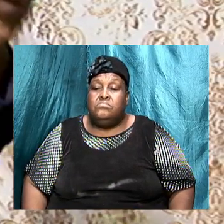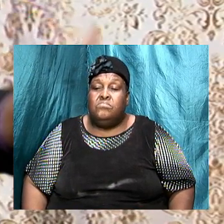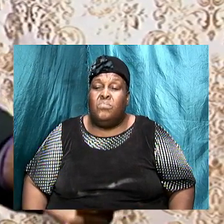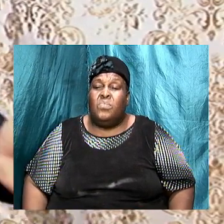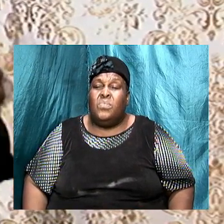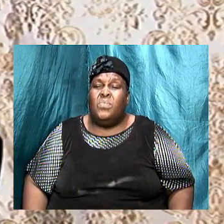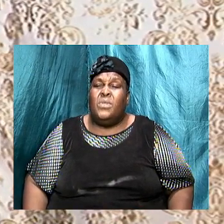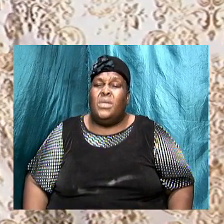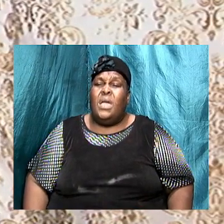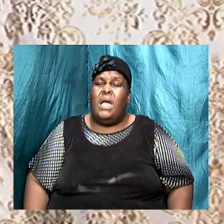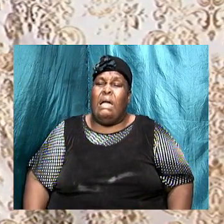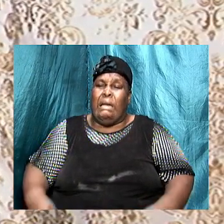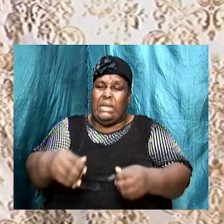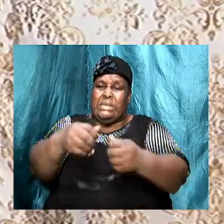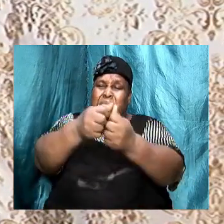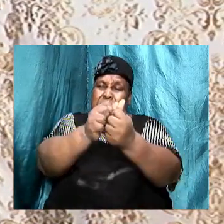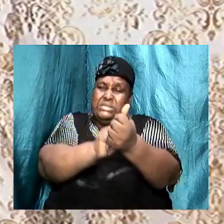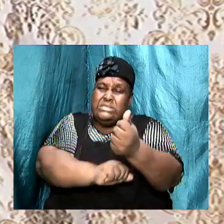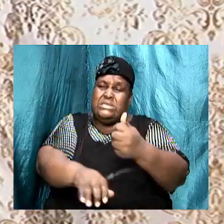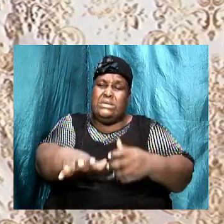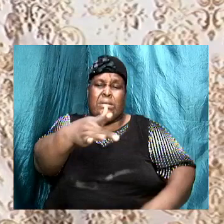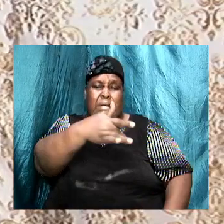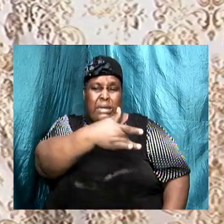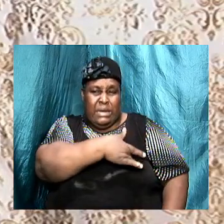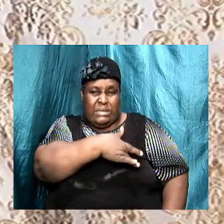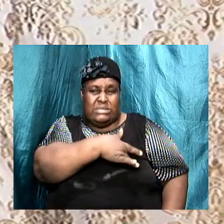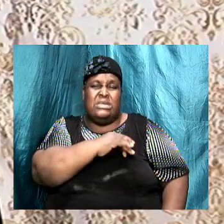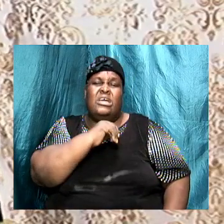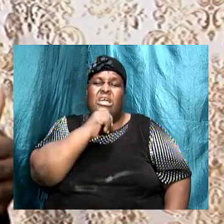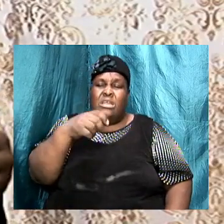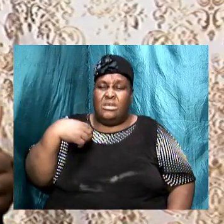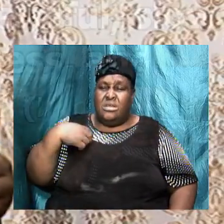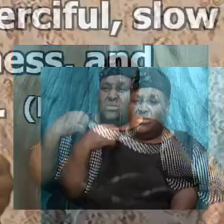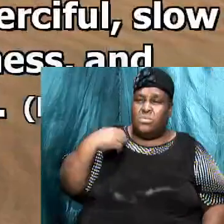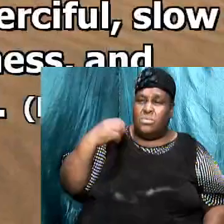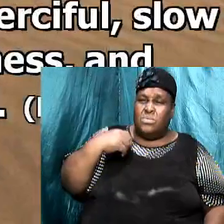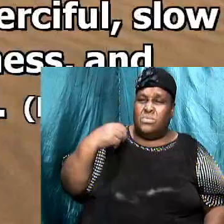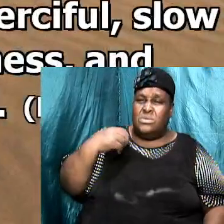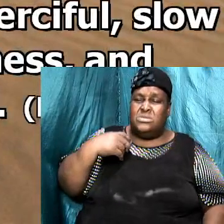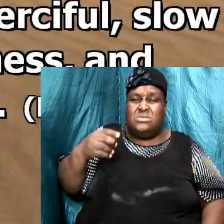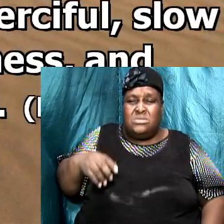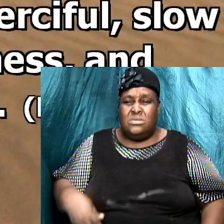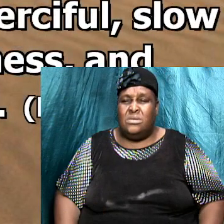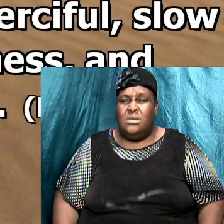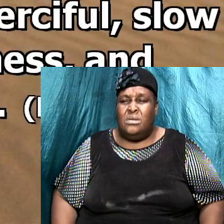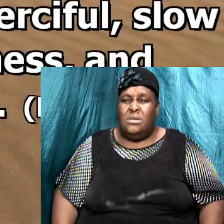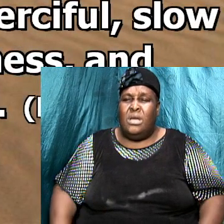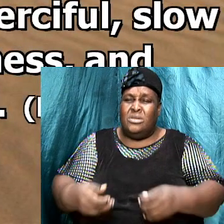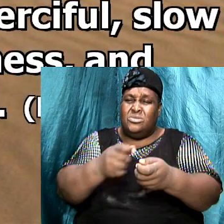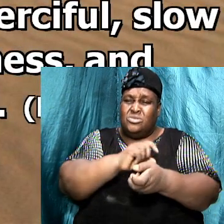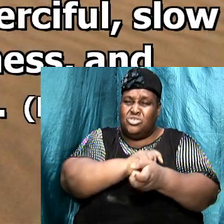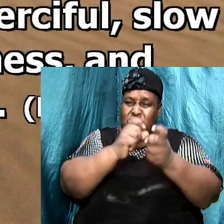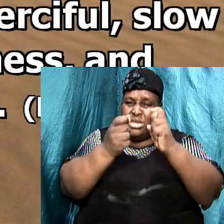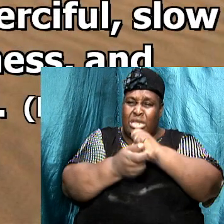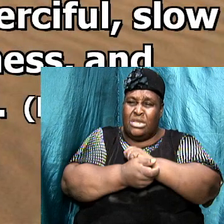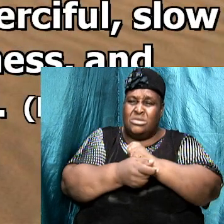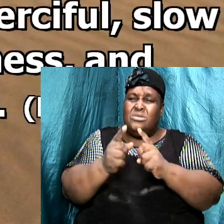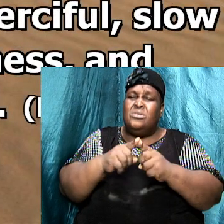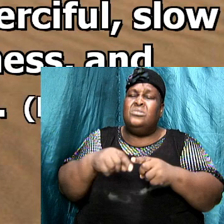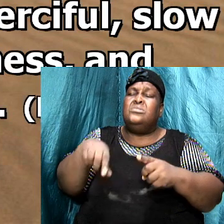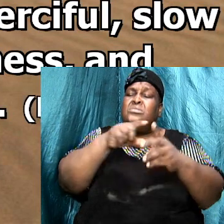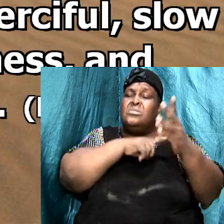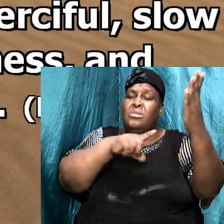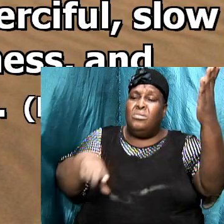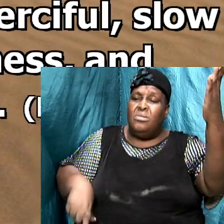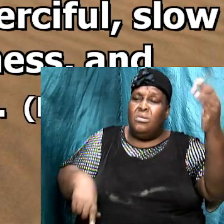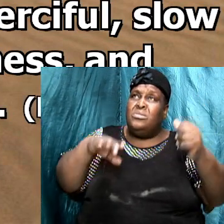And rend your heart and not your garments, and turn unto the Lord your